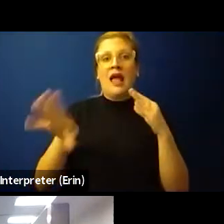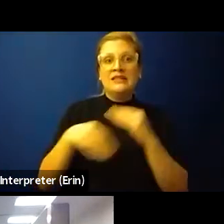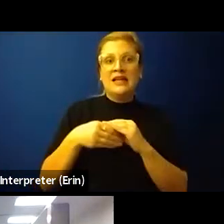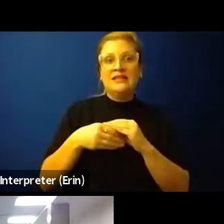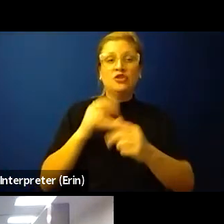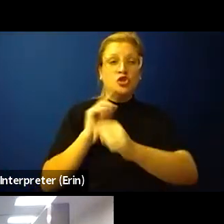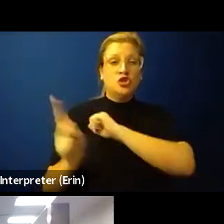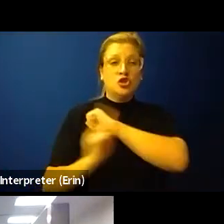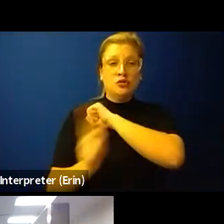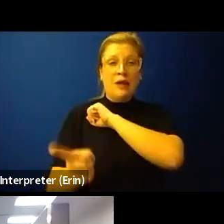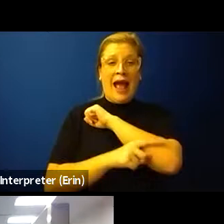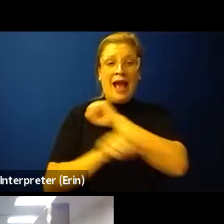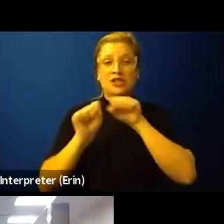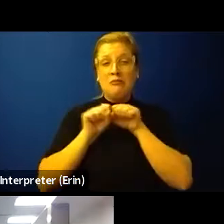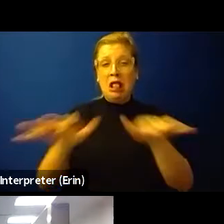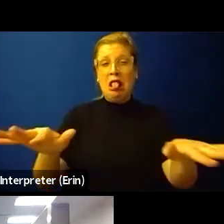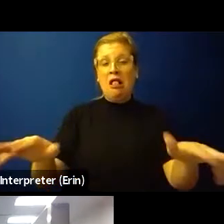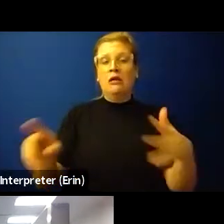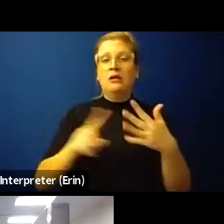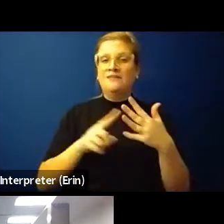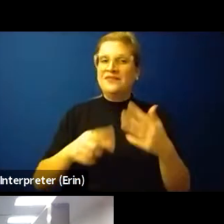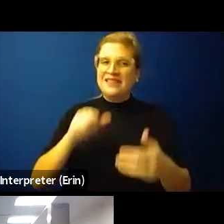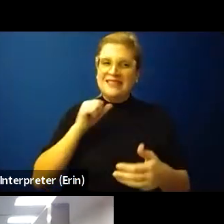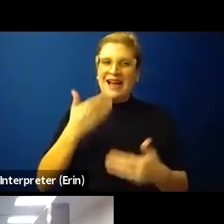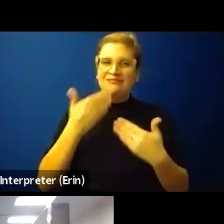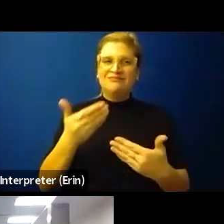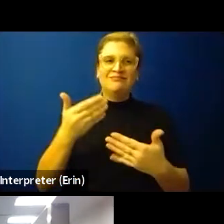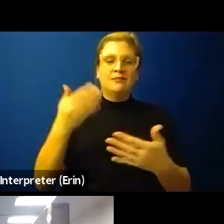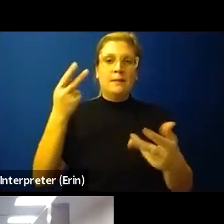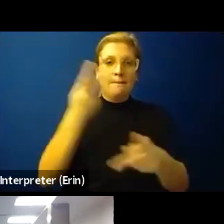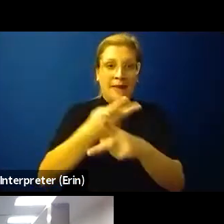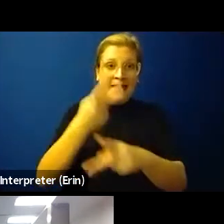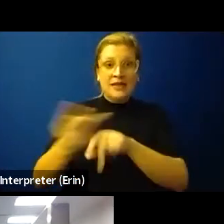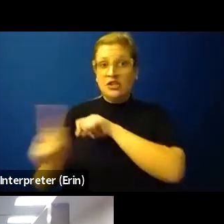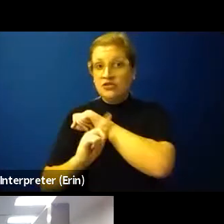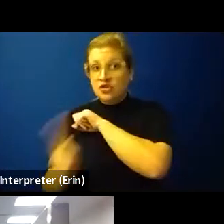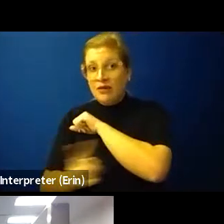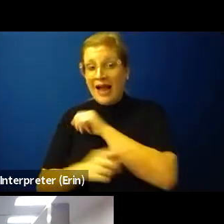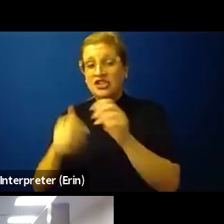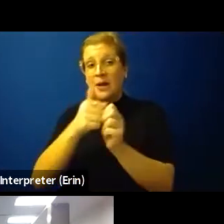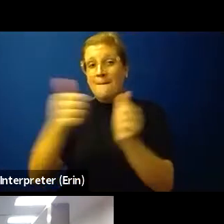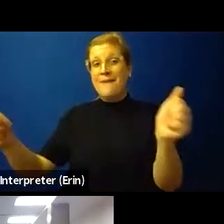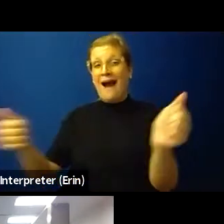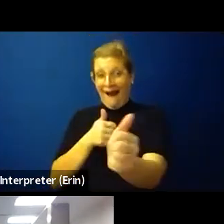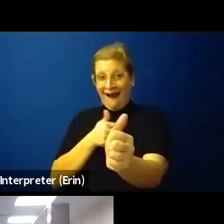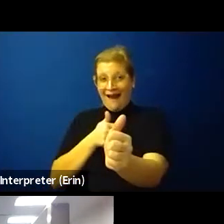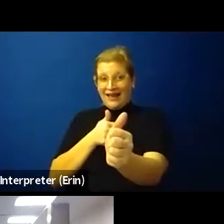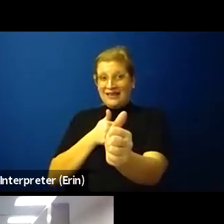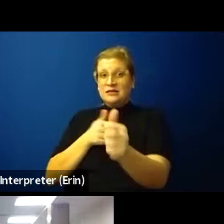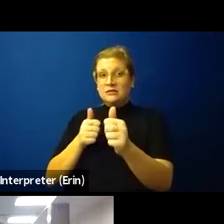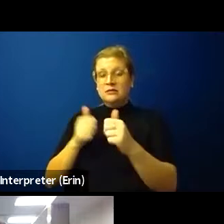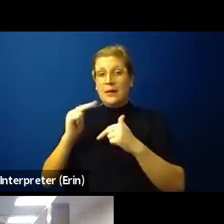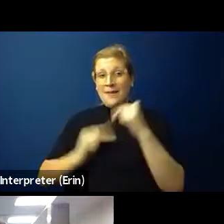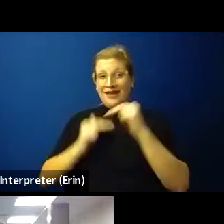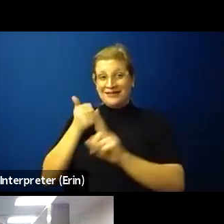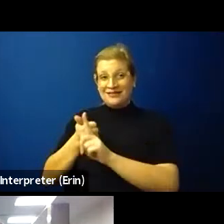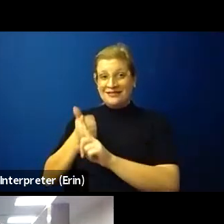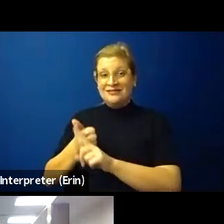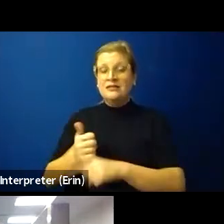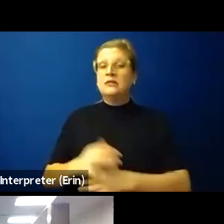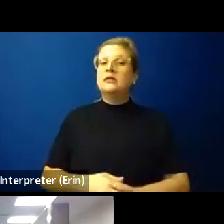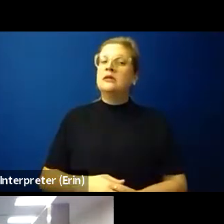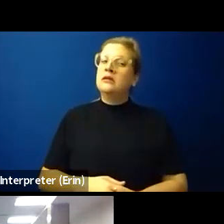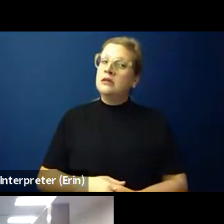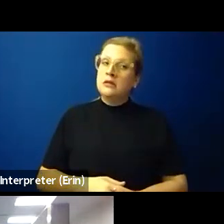litter, with a poor maintenance of the trash in the rear of the establishment. And so